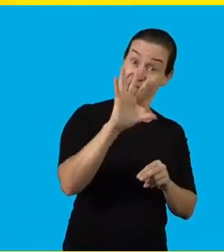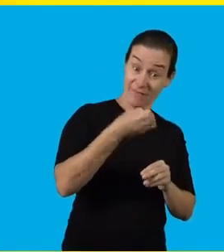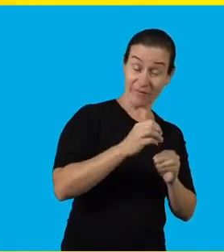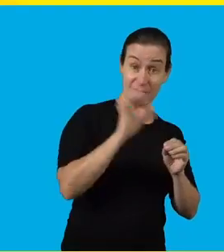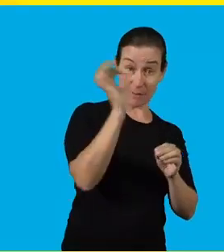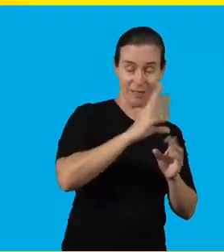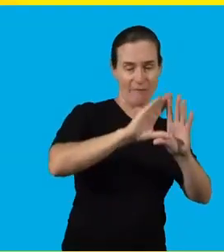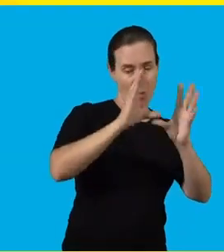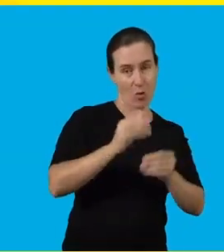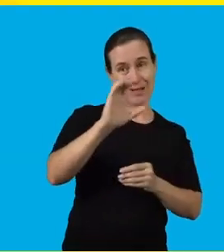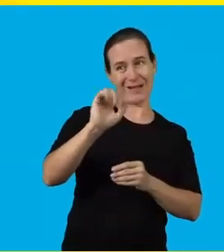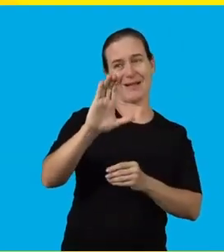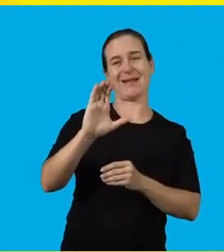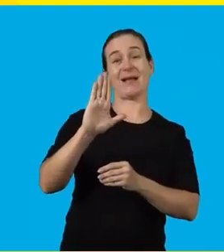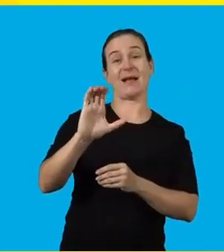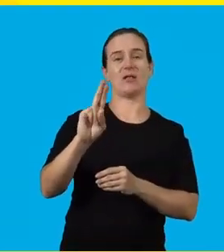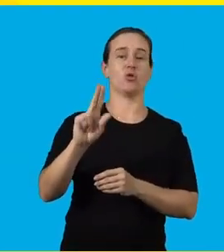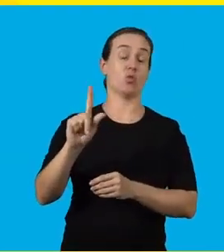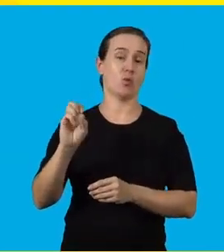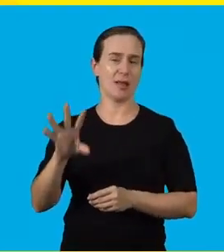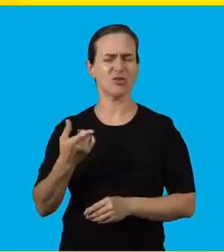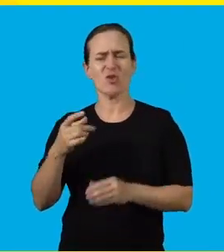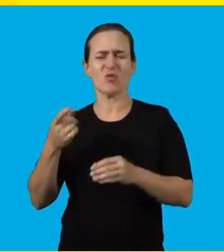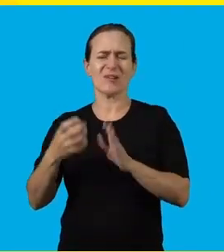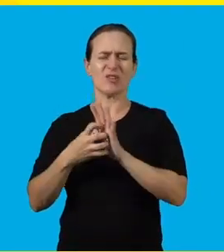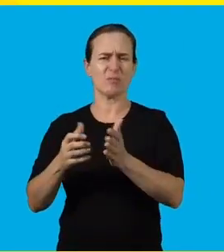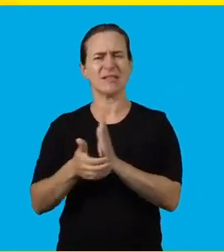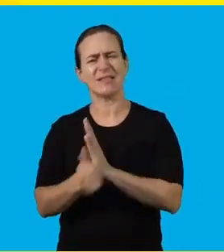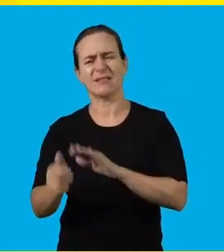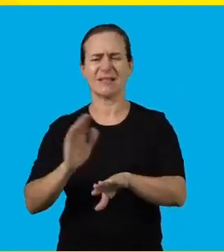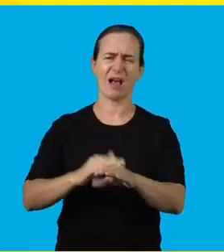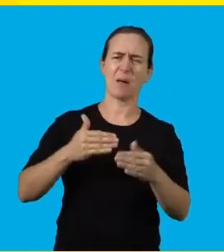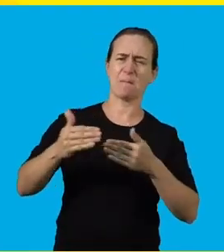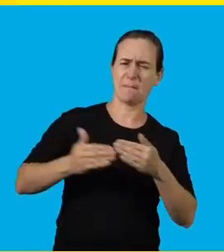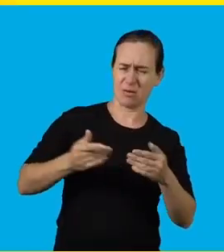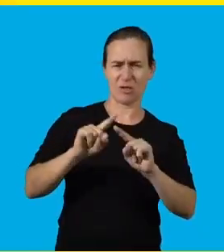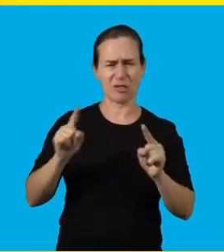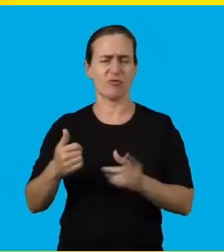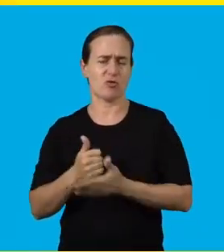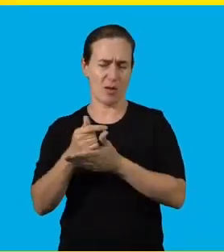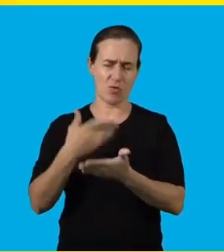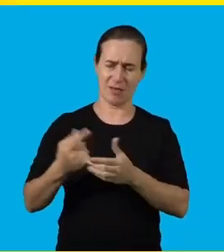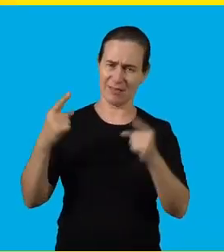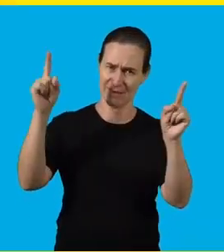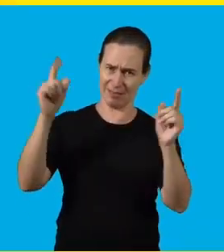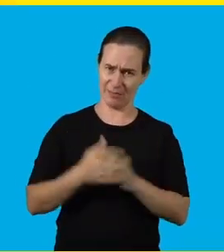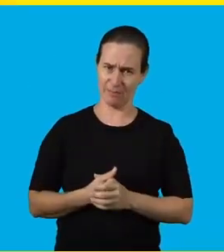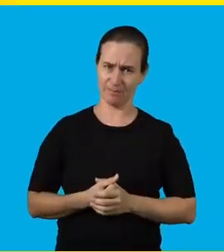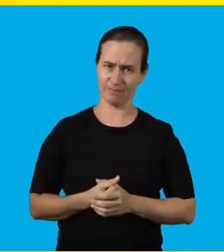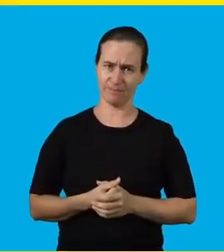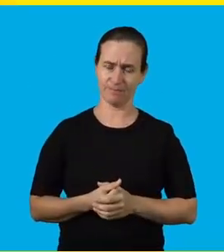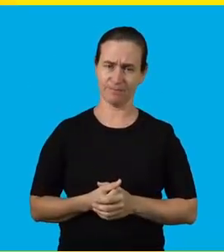graph section. So we'll look at time management and we'll look at all the critical other skills you need to be successful at